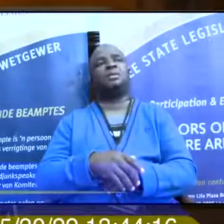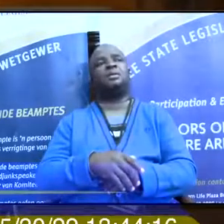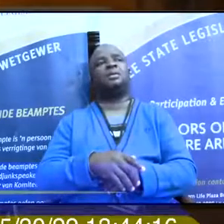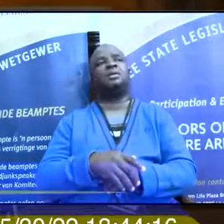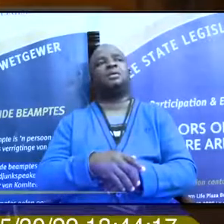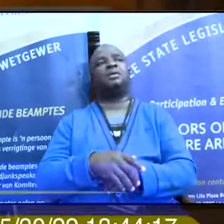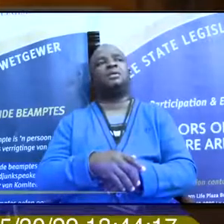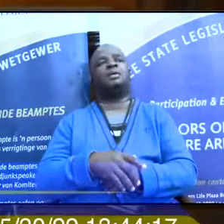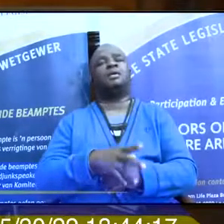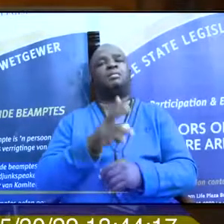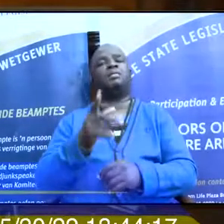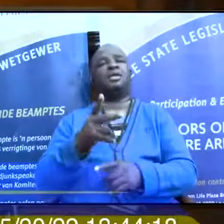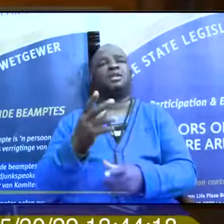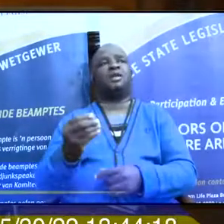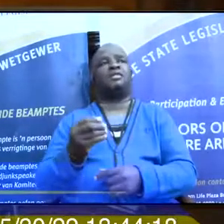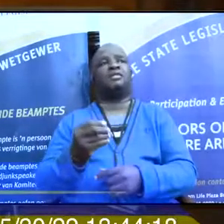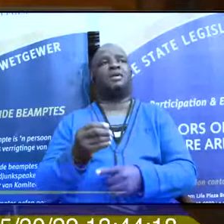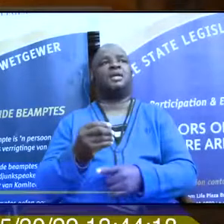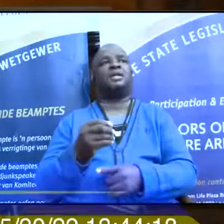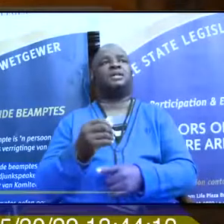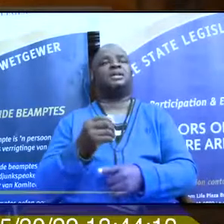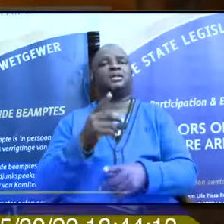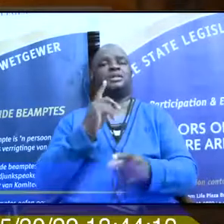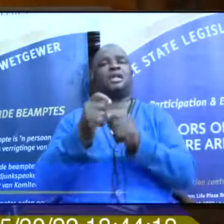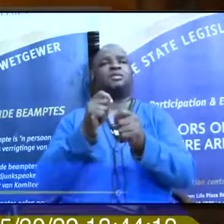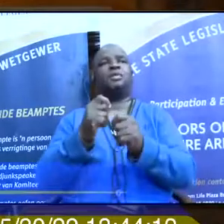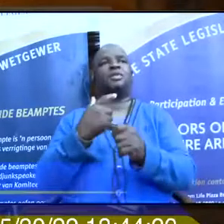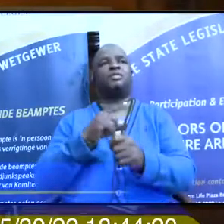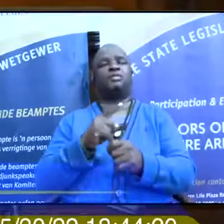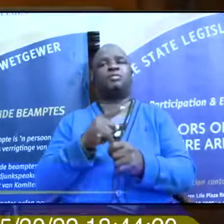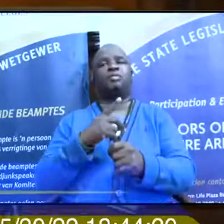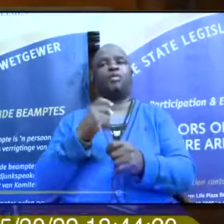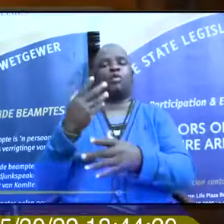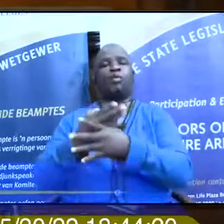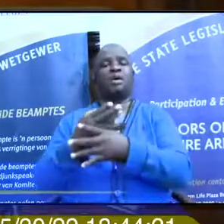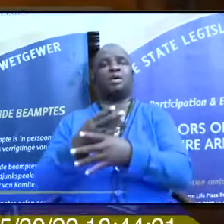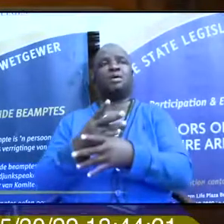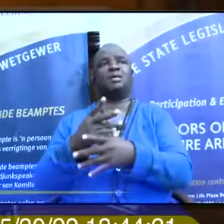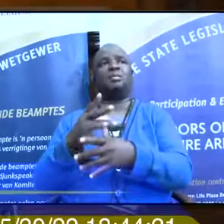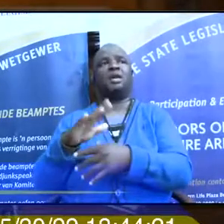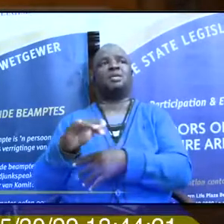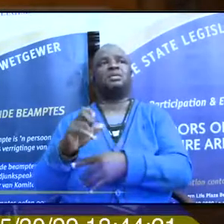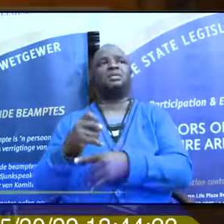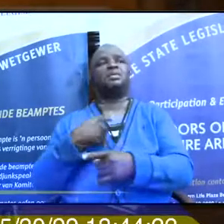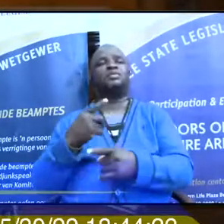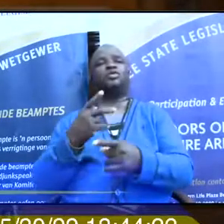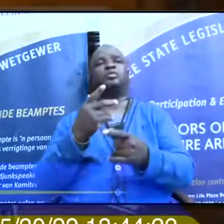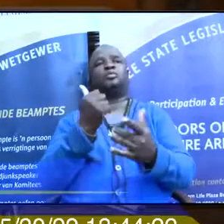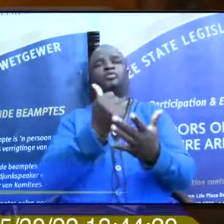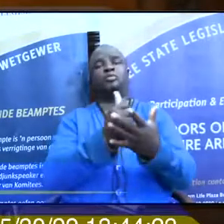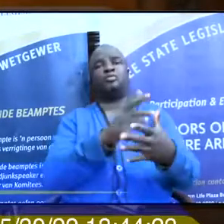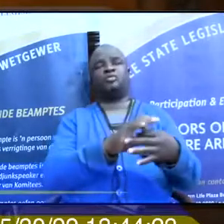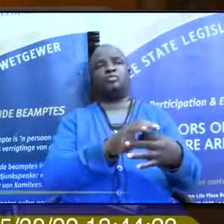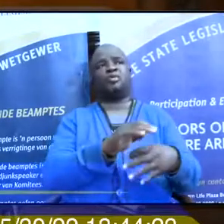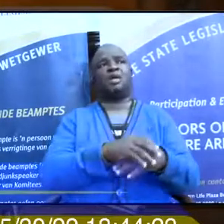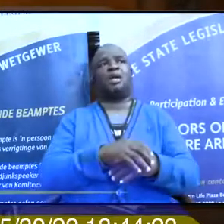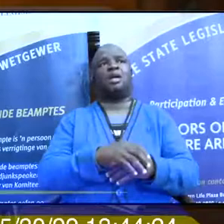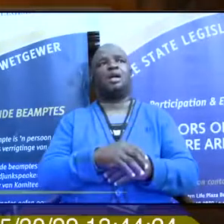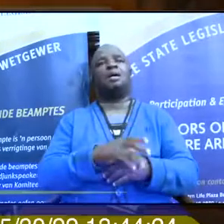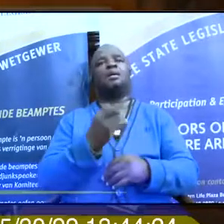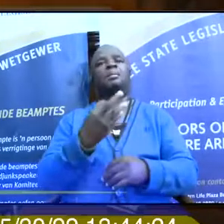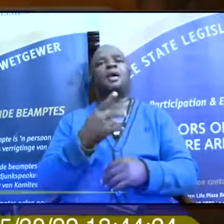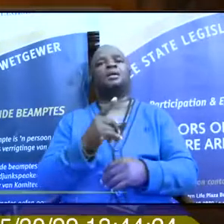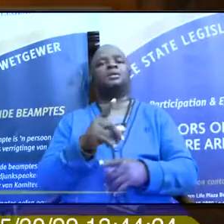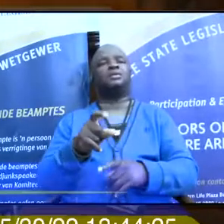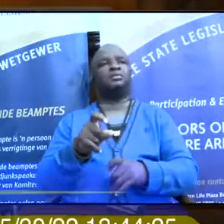be a running transport between their workplace and in their place of a residence when you